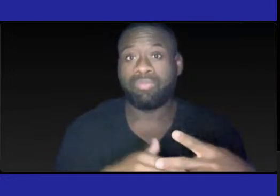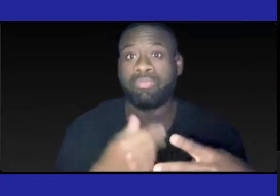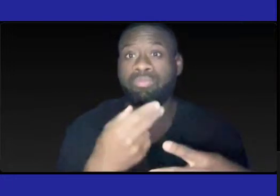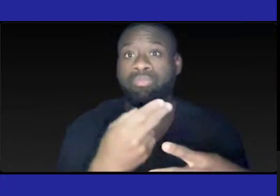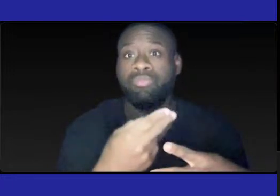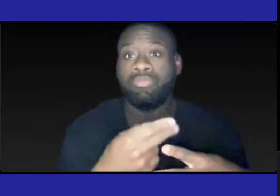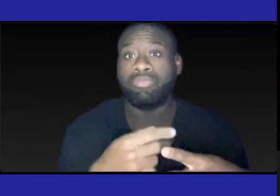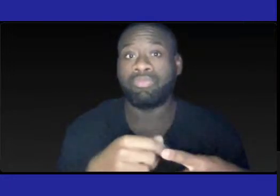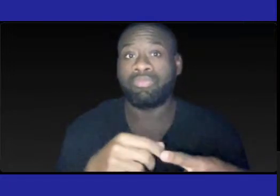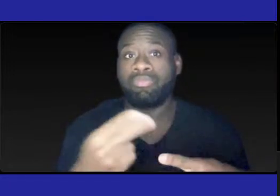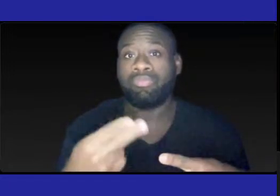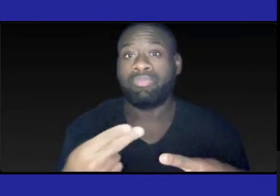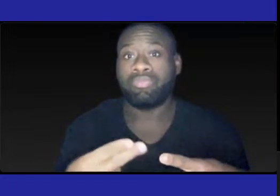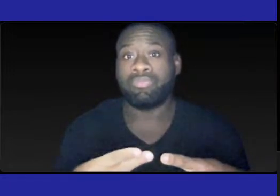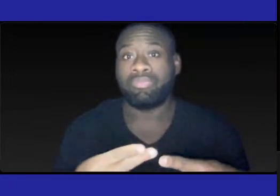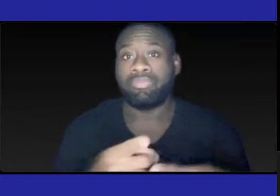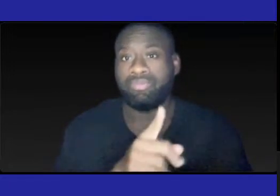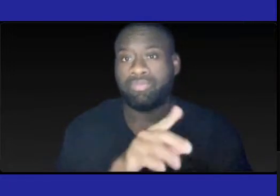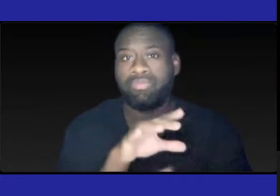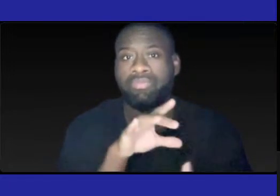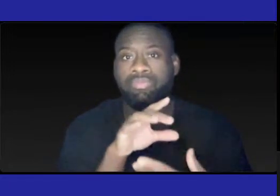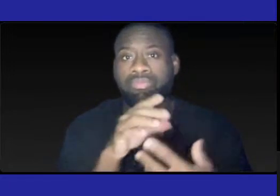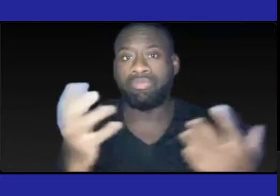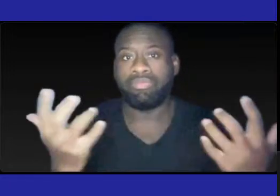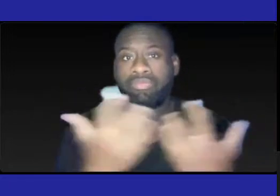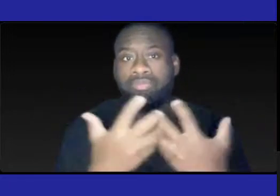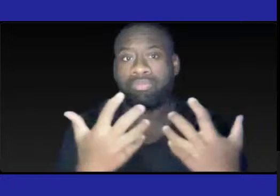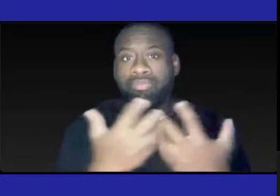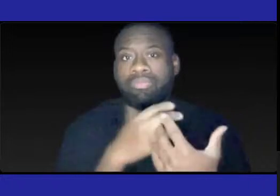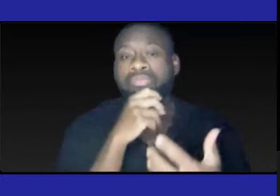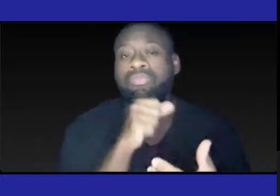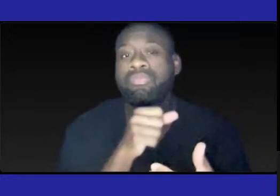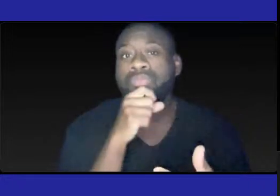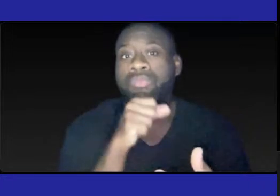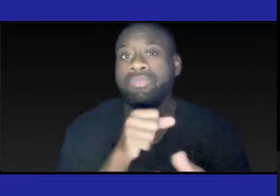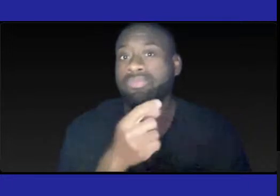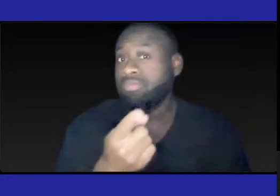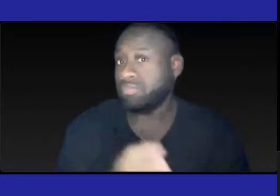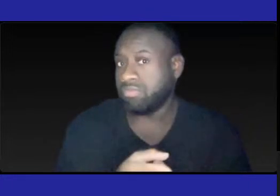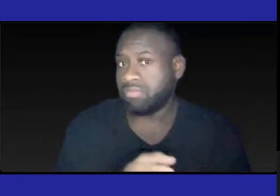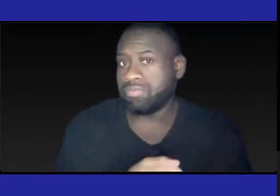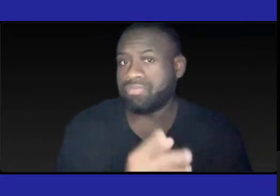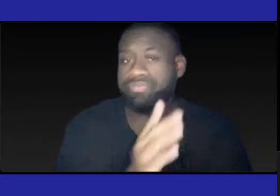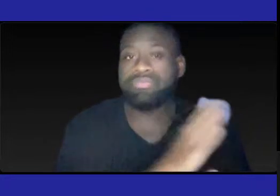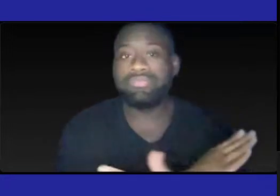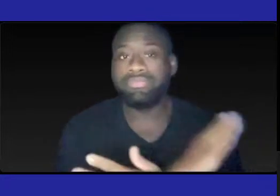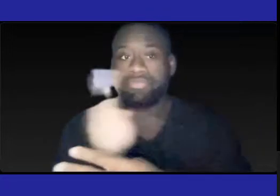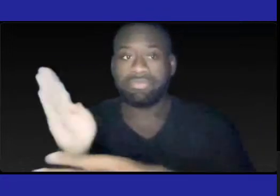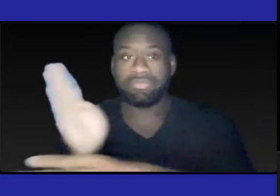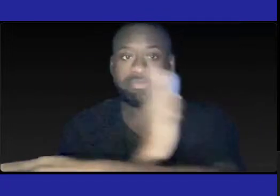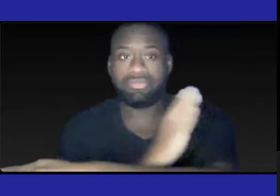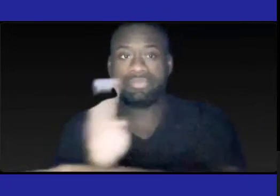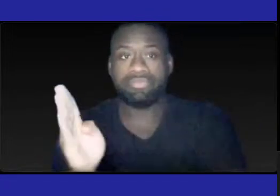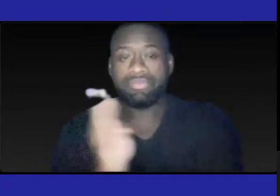could even match this by age, right? It would be interesting to know